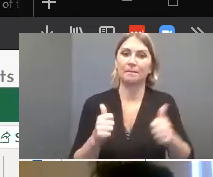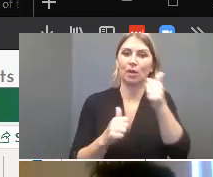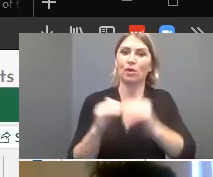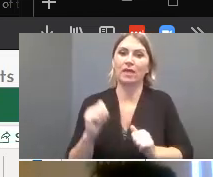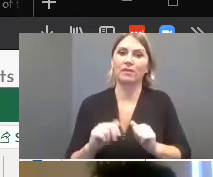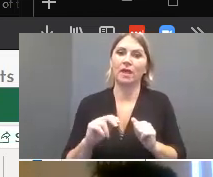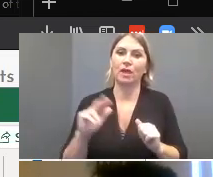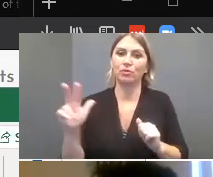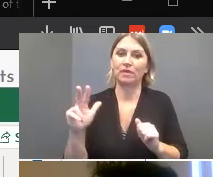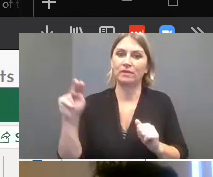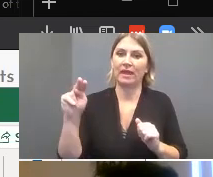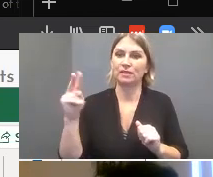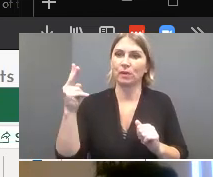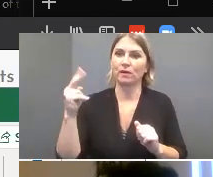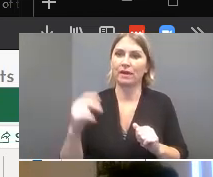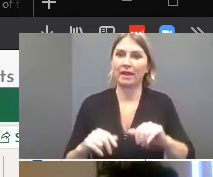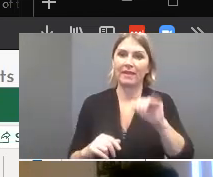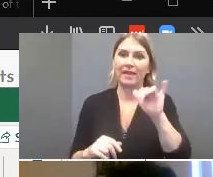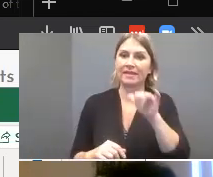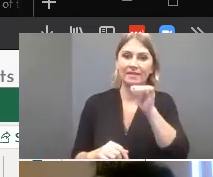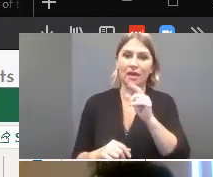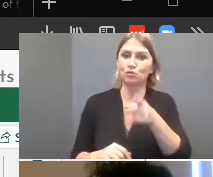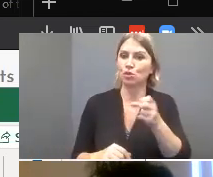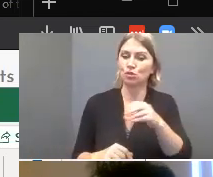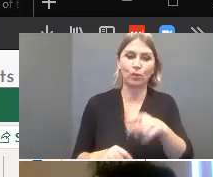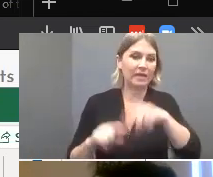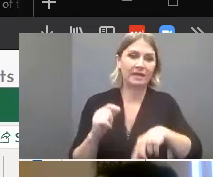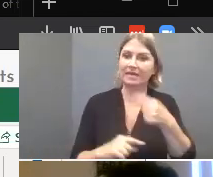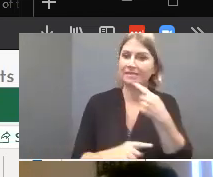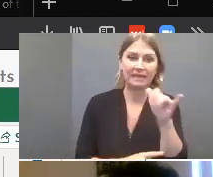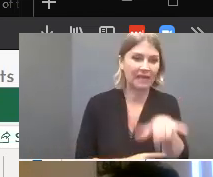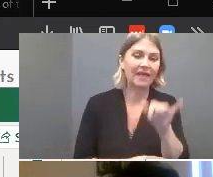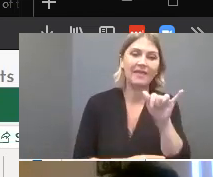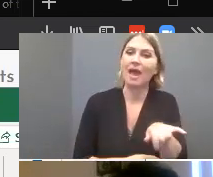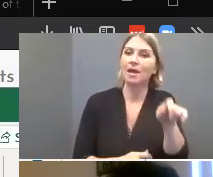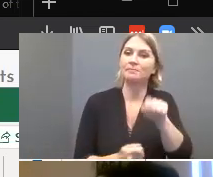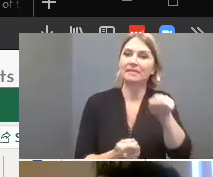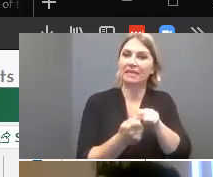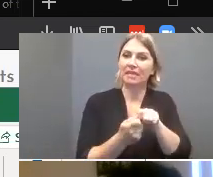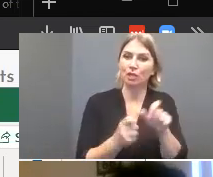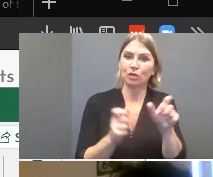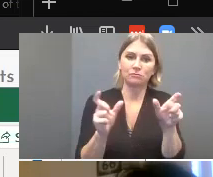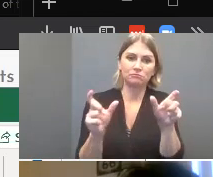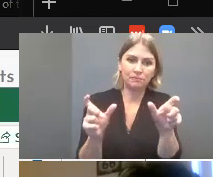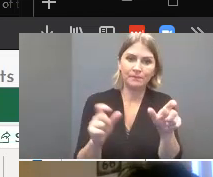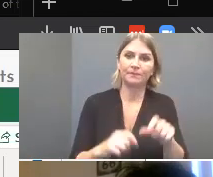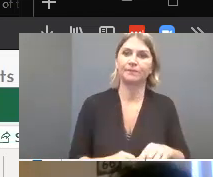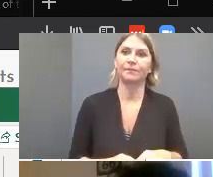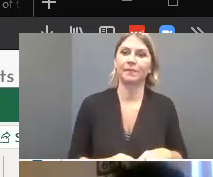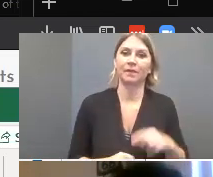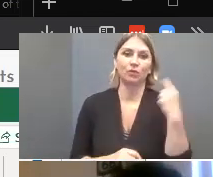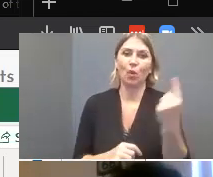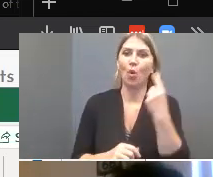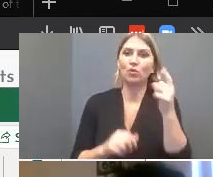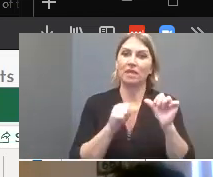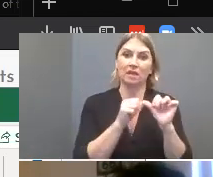is not true, right? So we can't say that this particular big O notation holds. The only